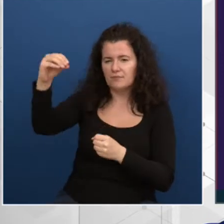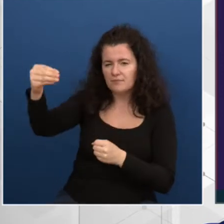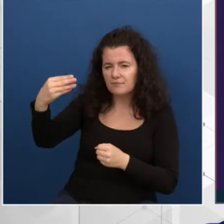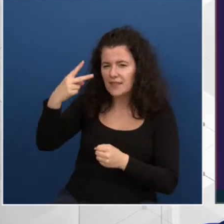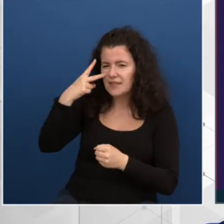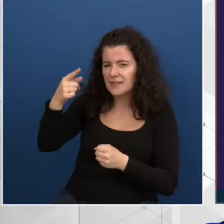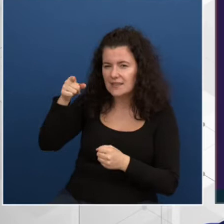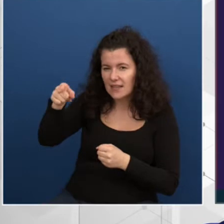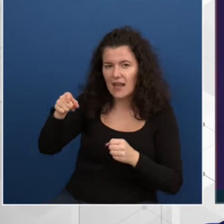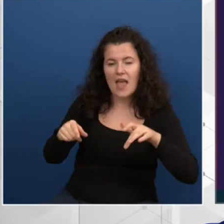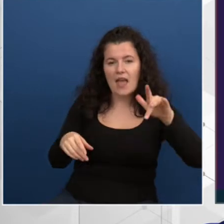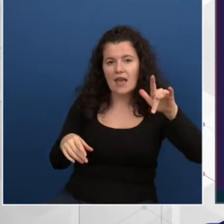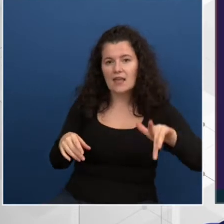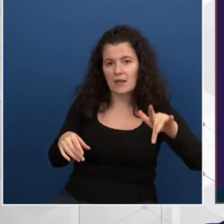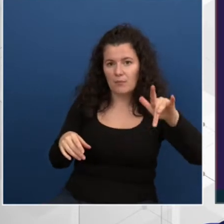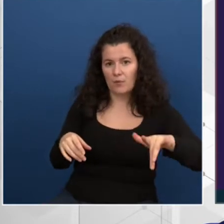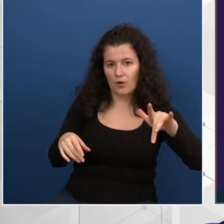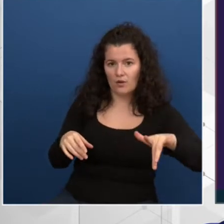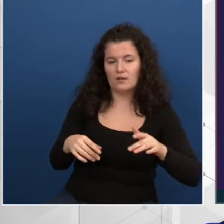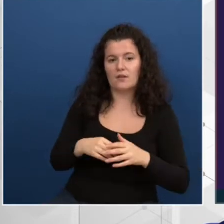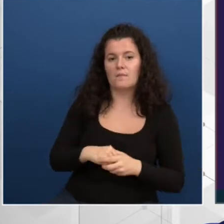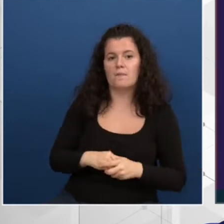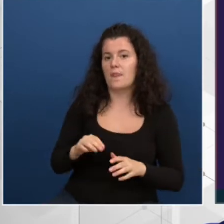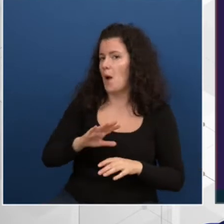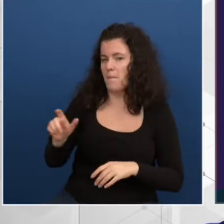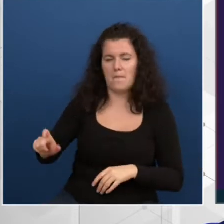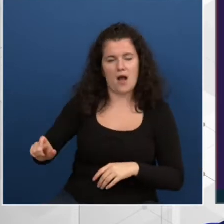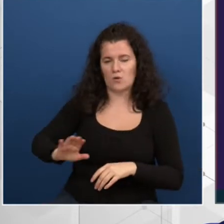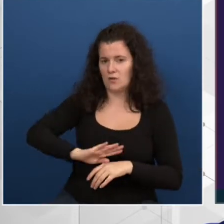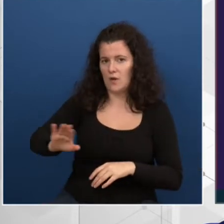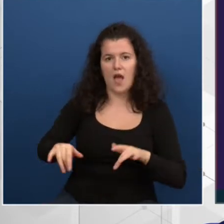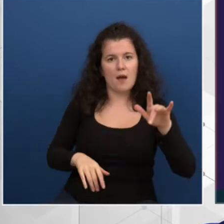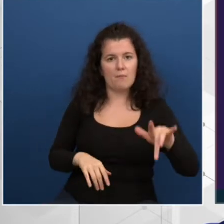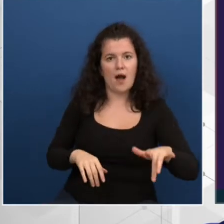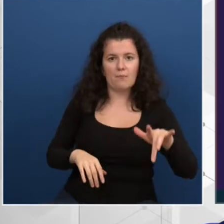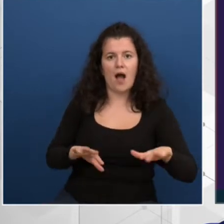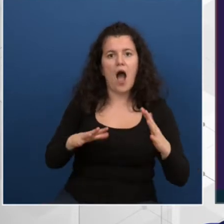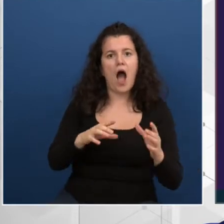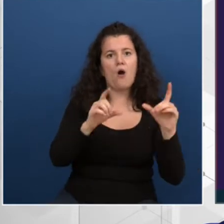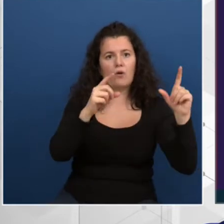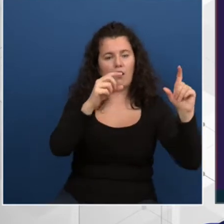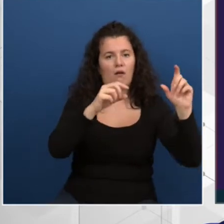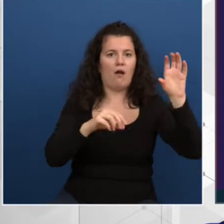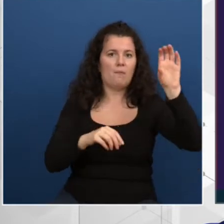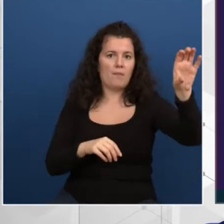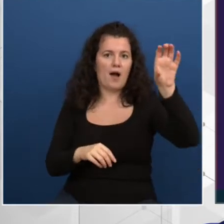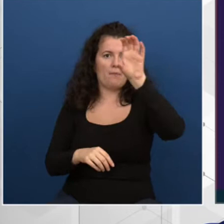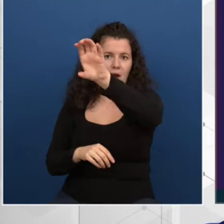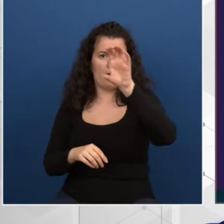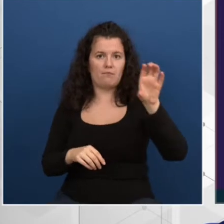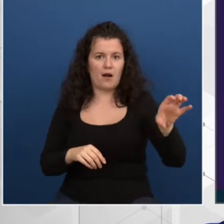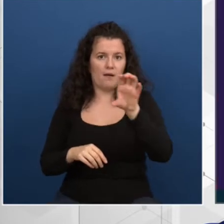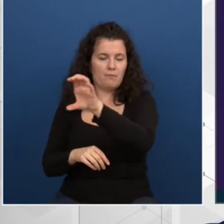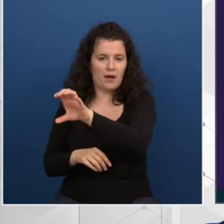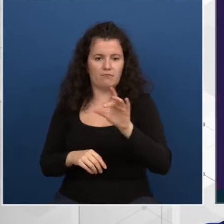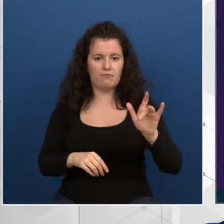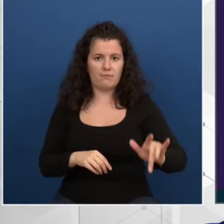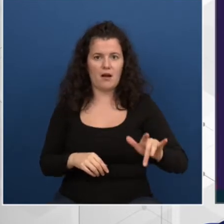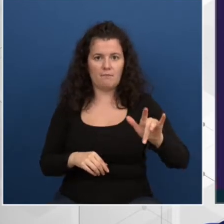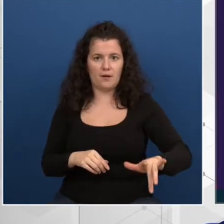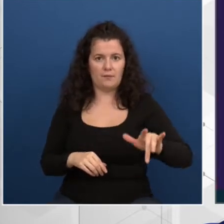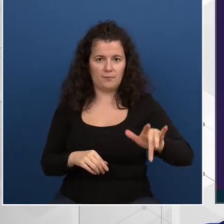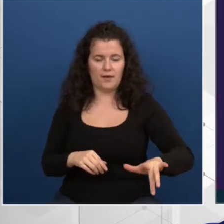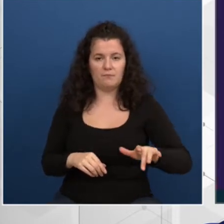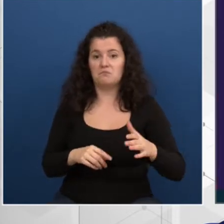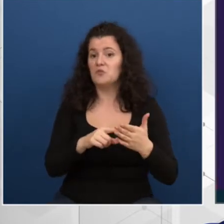using keyboard only, so not using a mouse at all, will navigate my page. So just like an automated checks, I have all of this awesome documentation